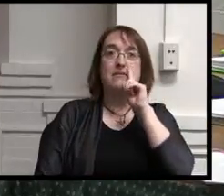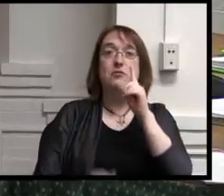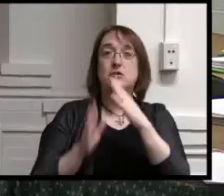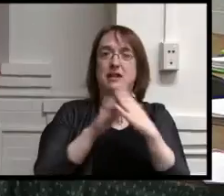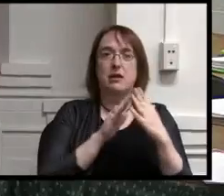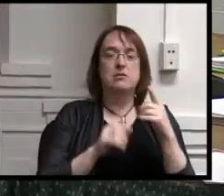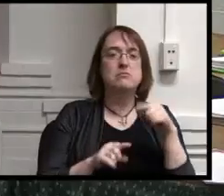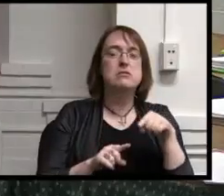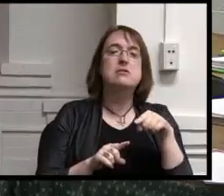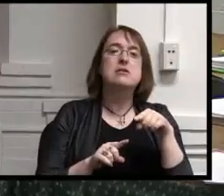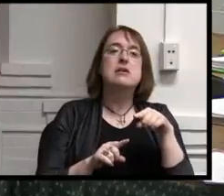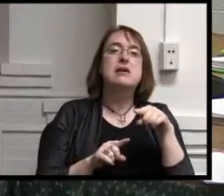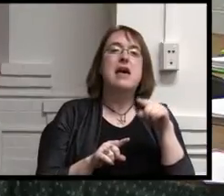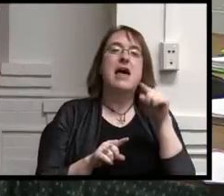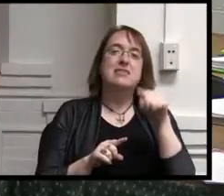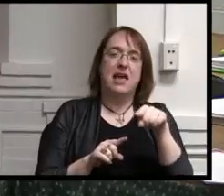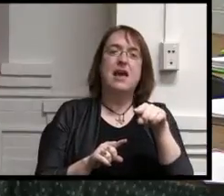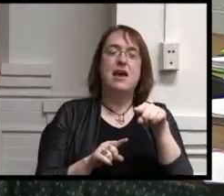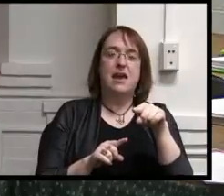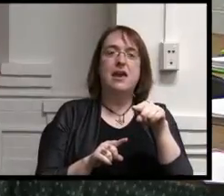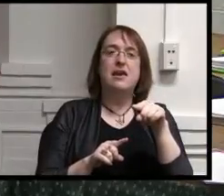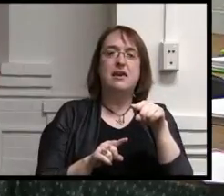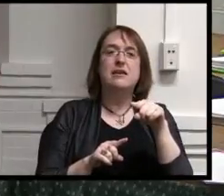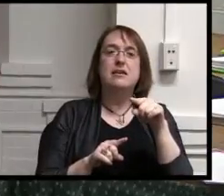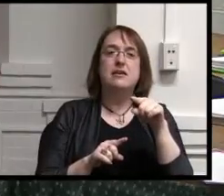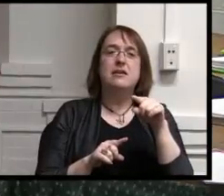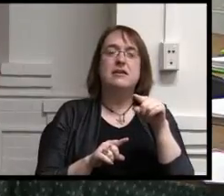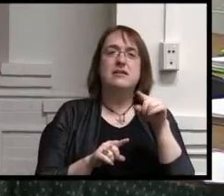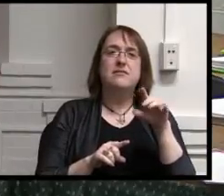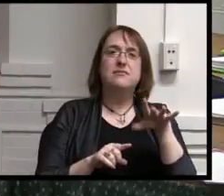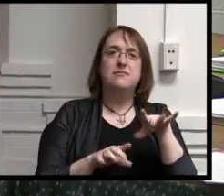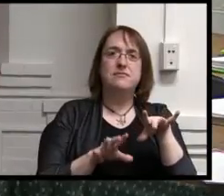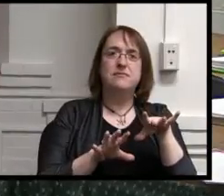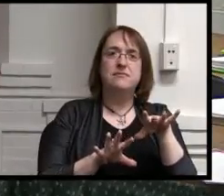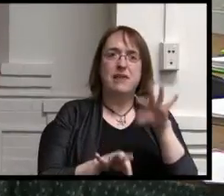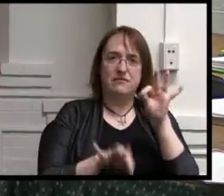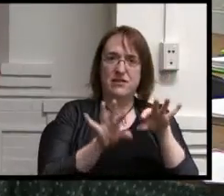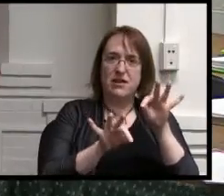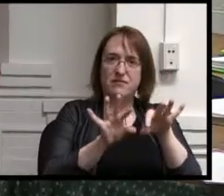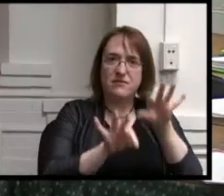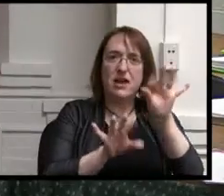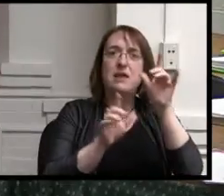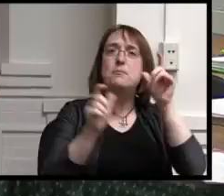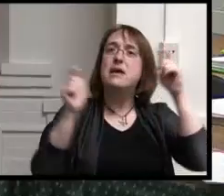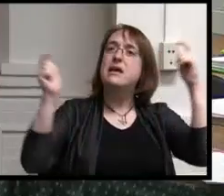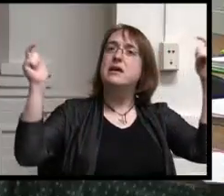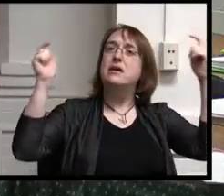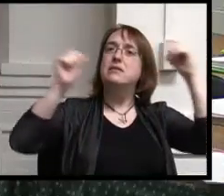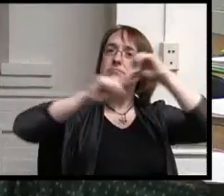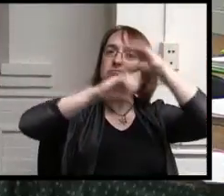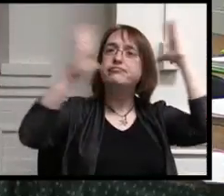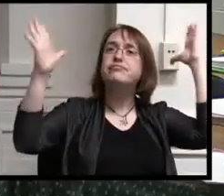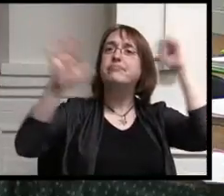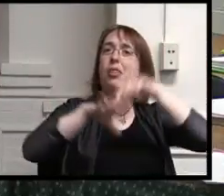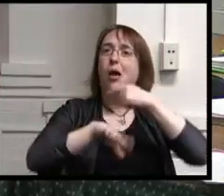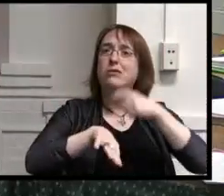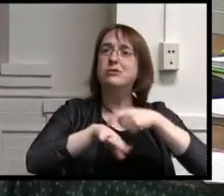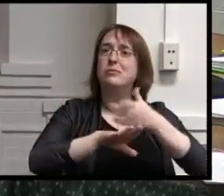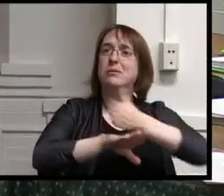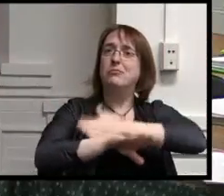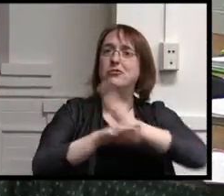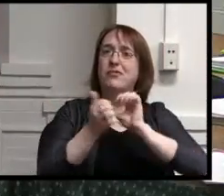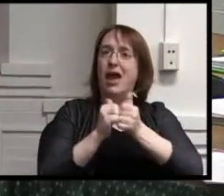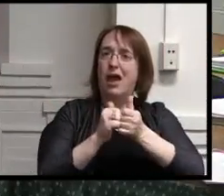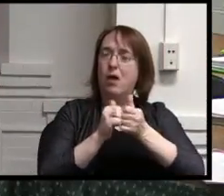investigation, they did begin to make findings of what would need to be done in the big picture to improve our IT